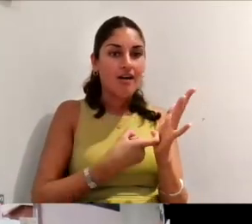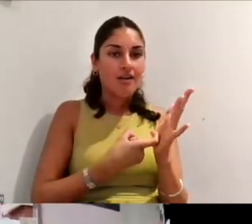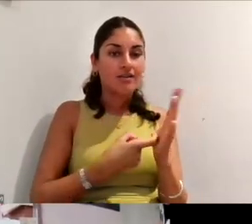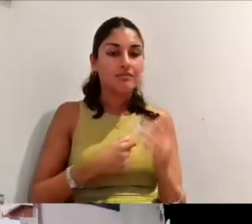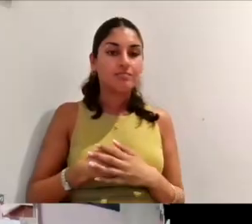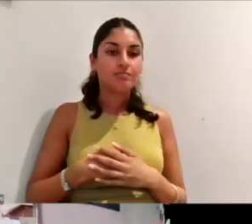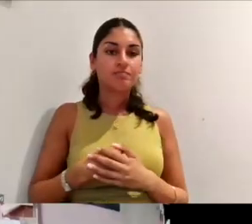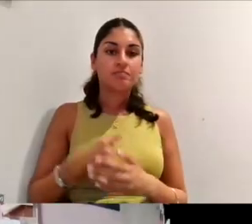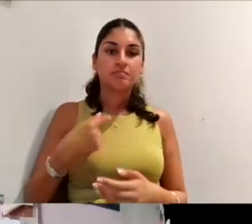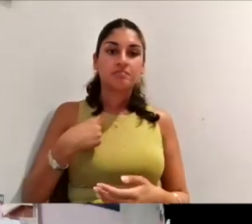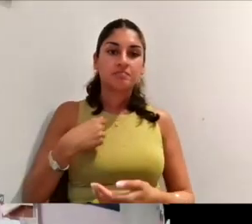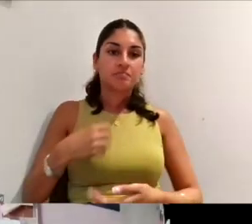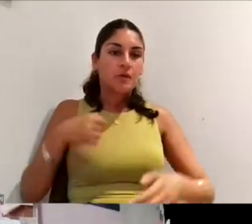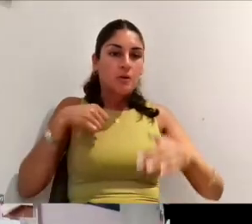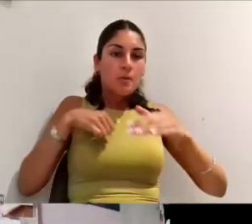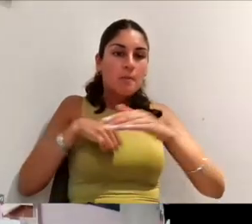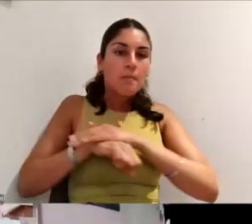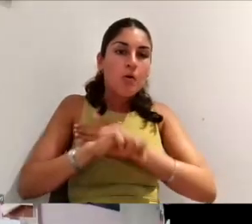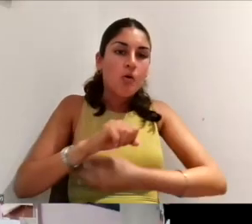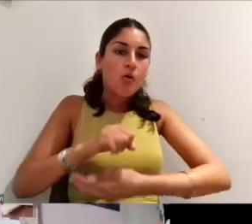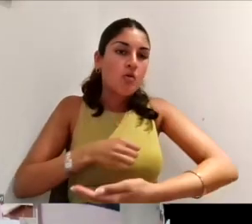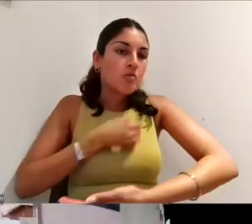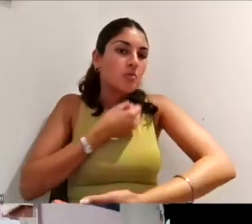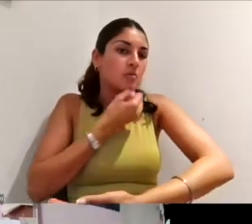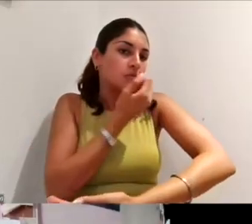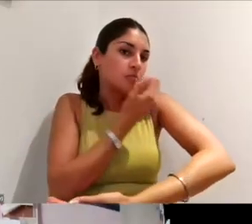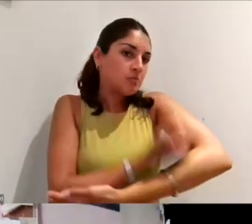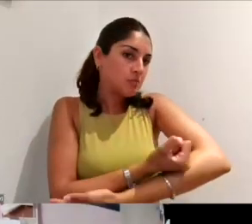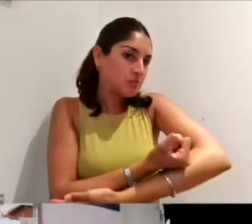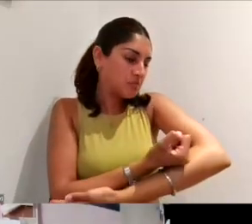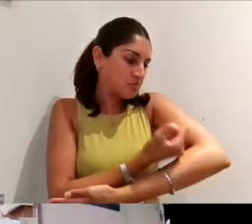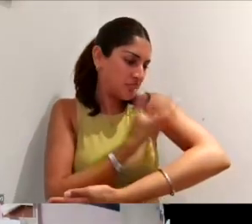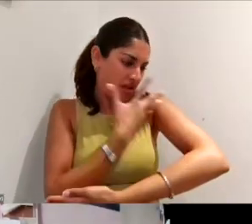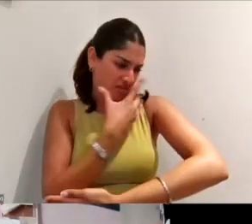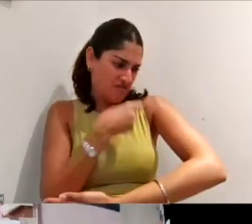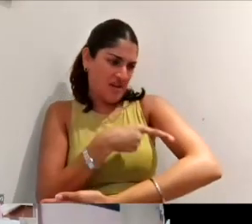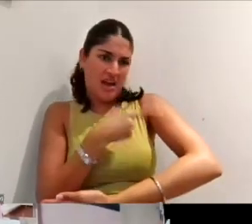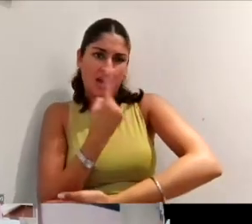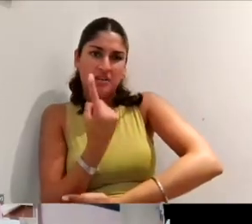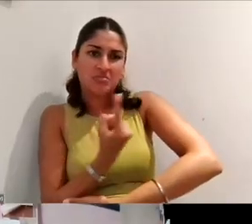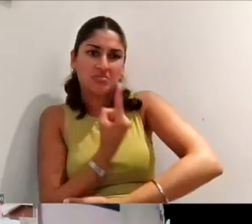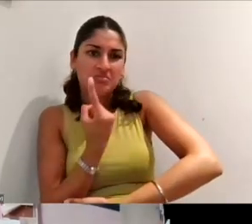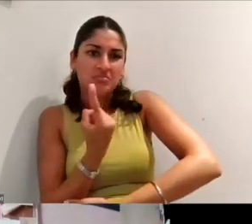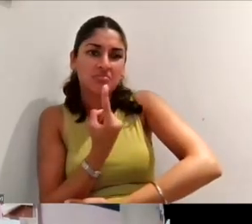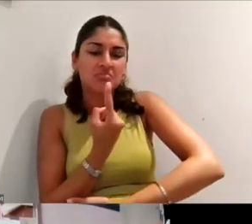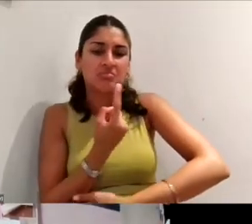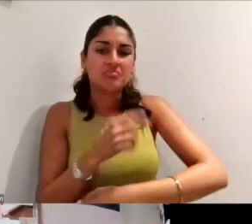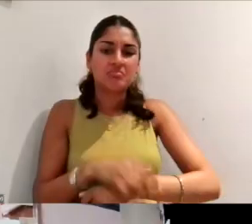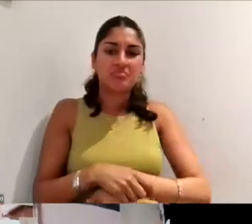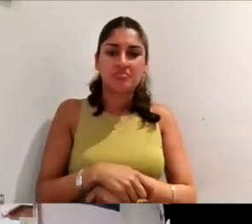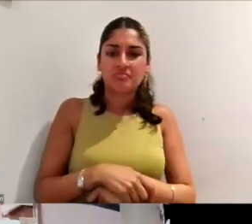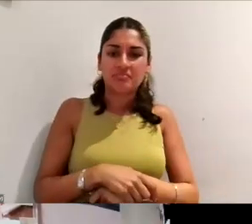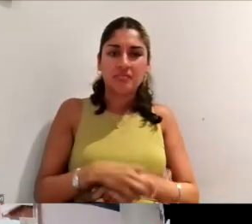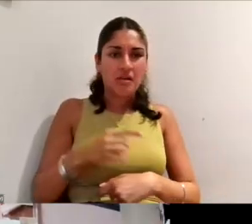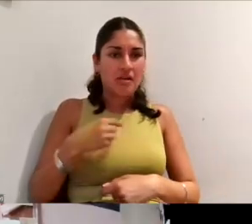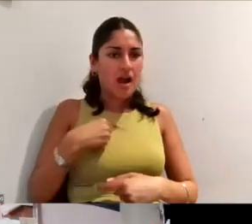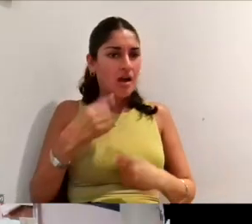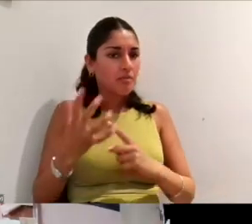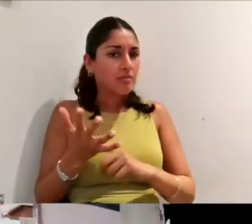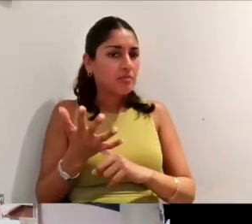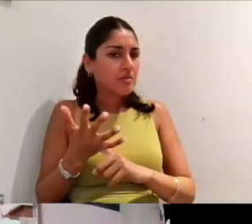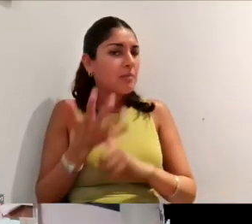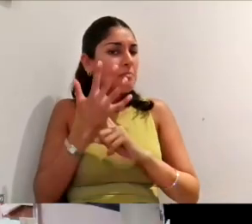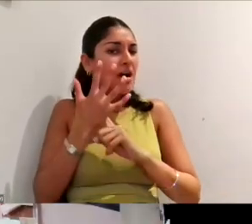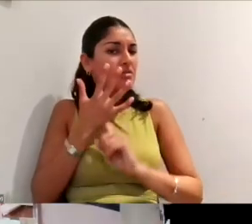the world like an uninvited guest. I hid away, embarrassed. I was